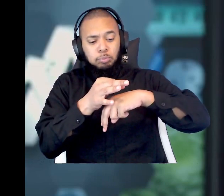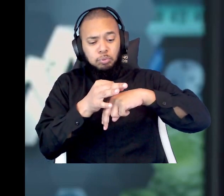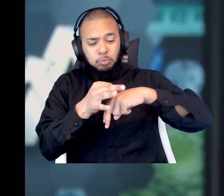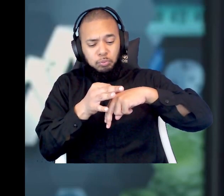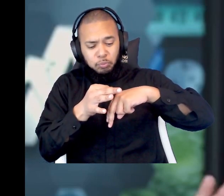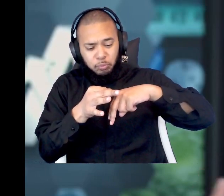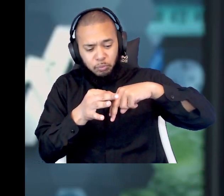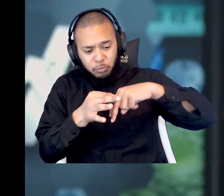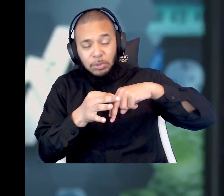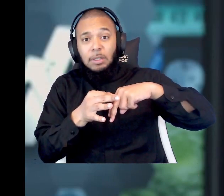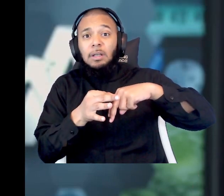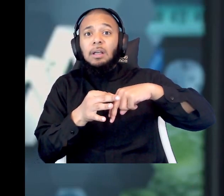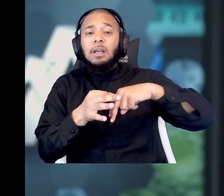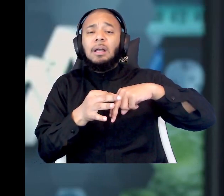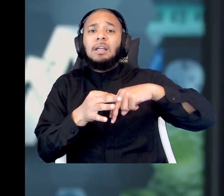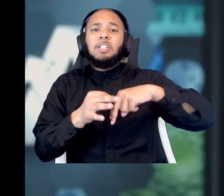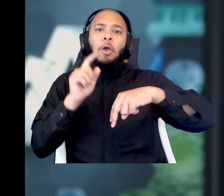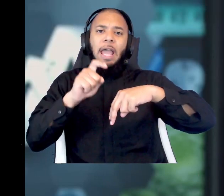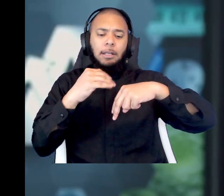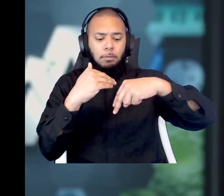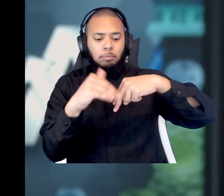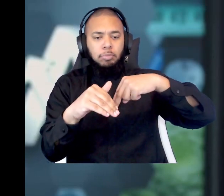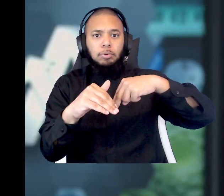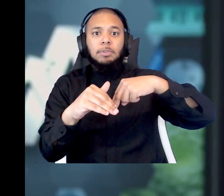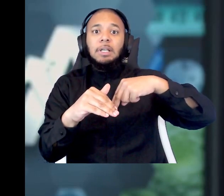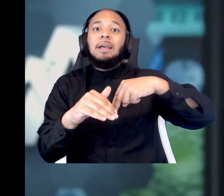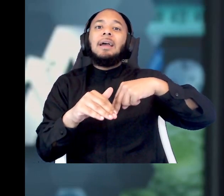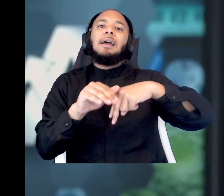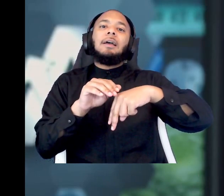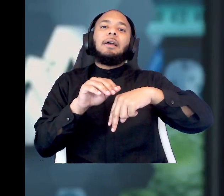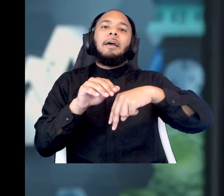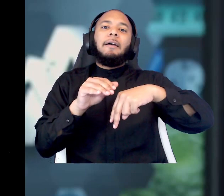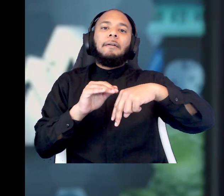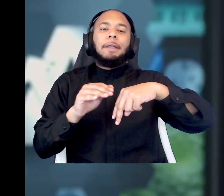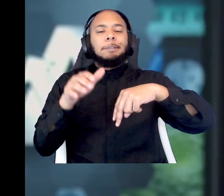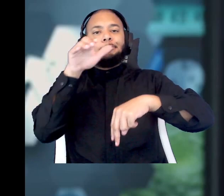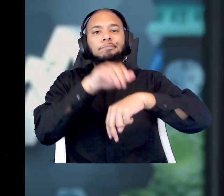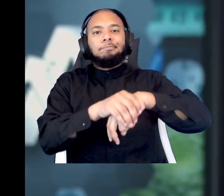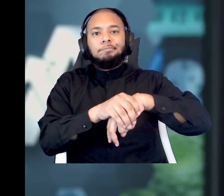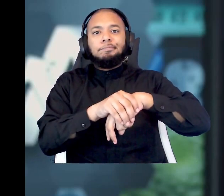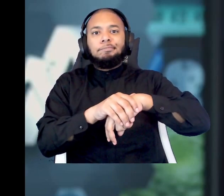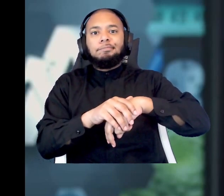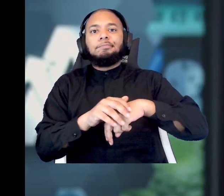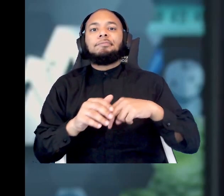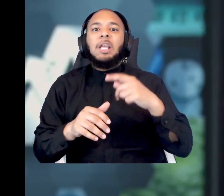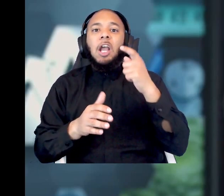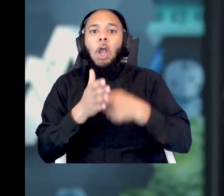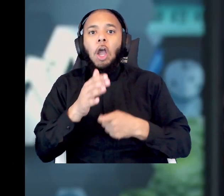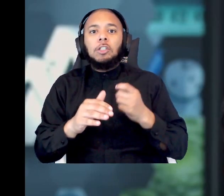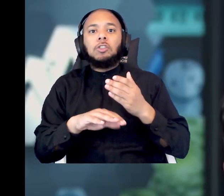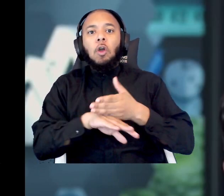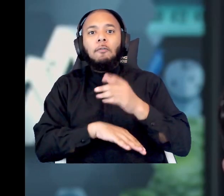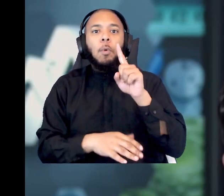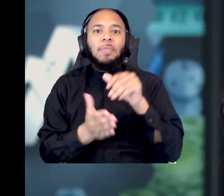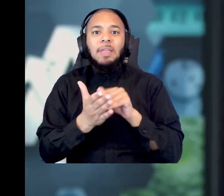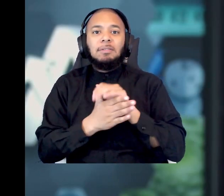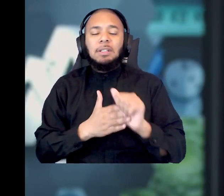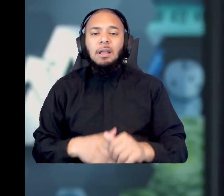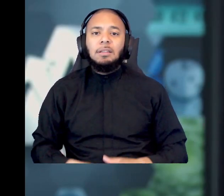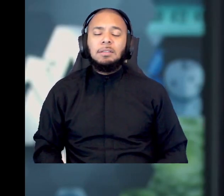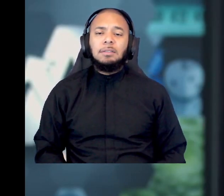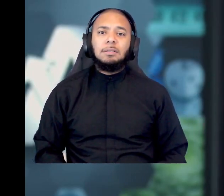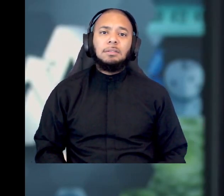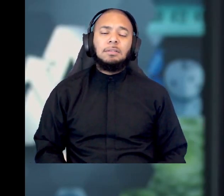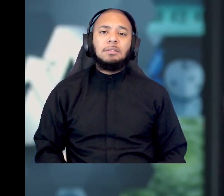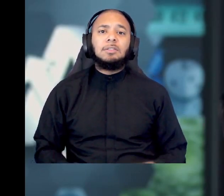drilled down and put a crown on top of it. It cost $1,000. So long story short, make sure you